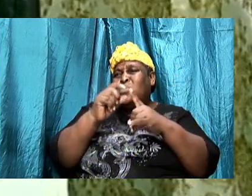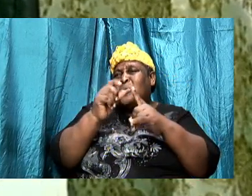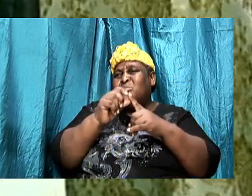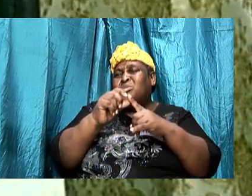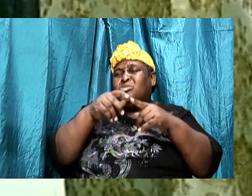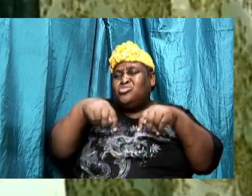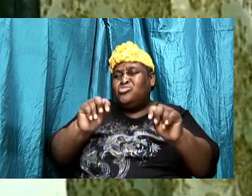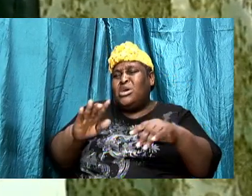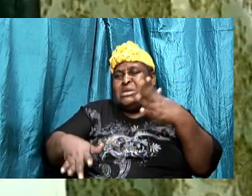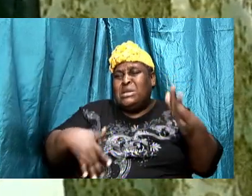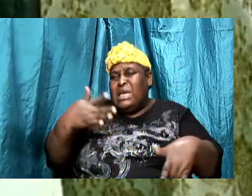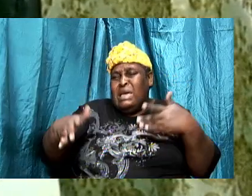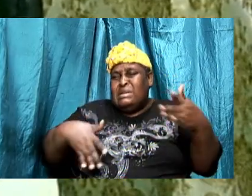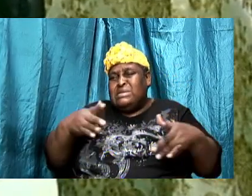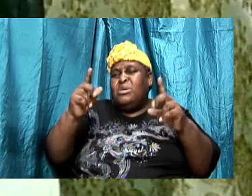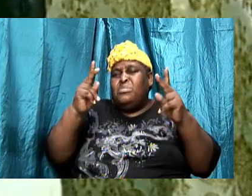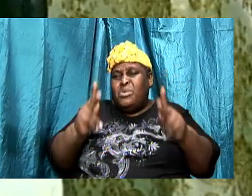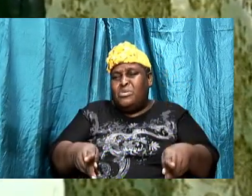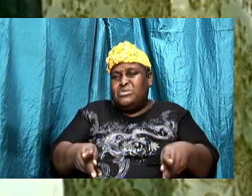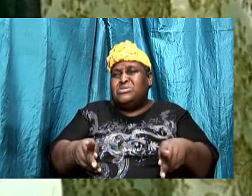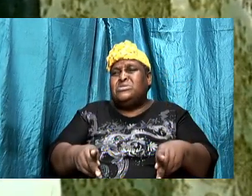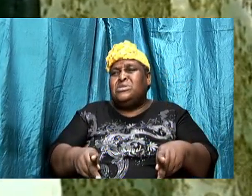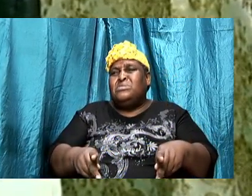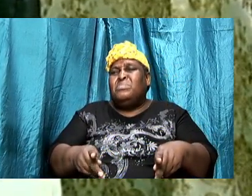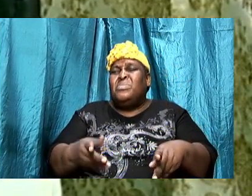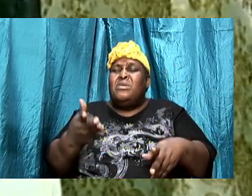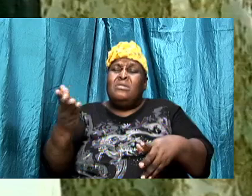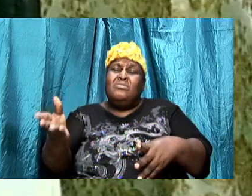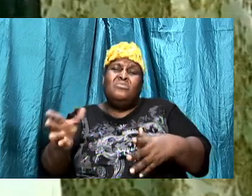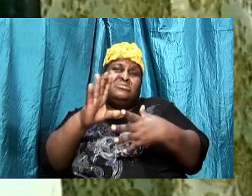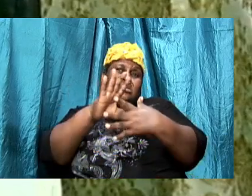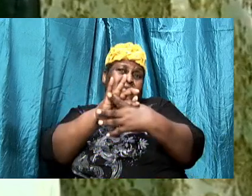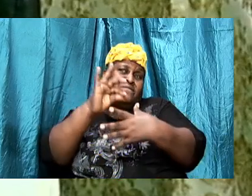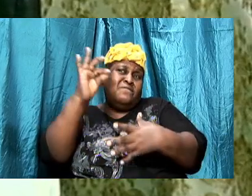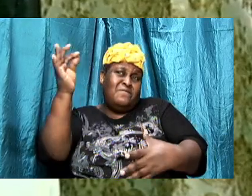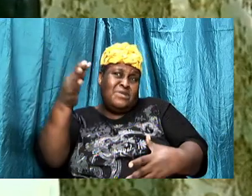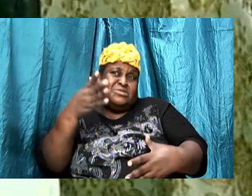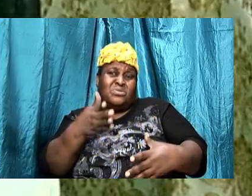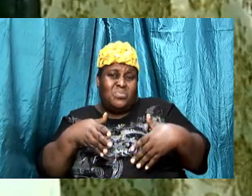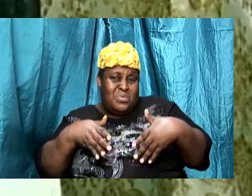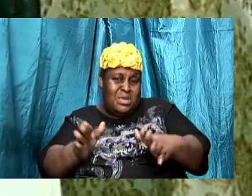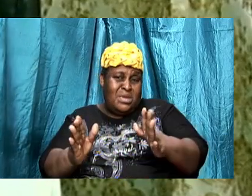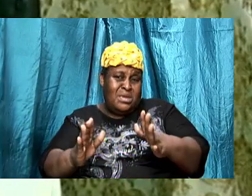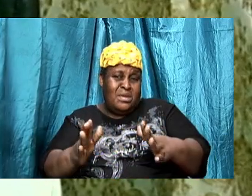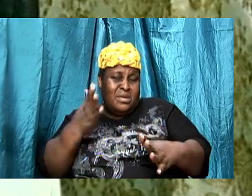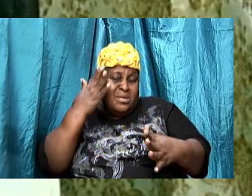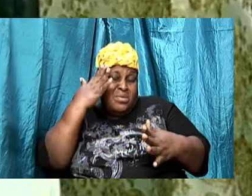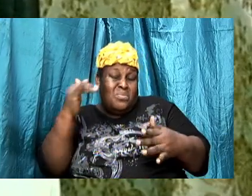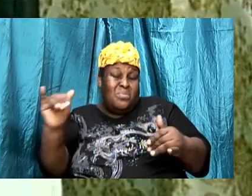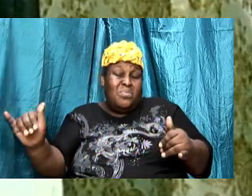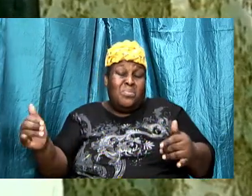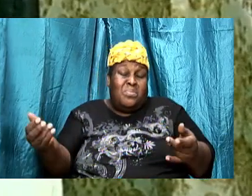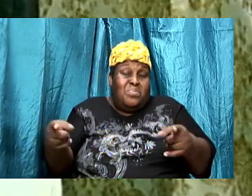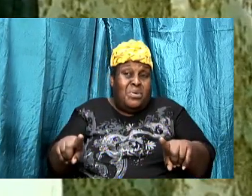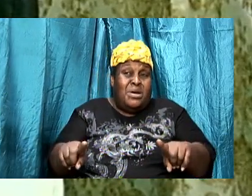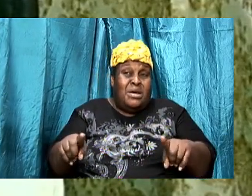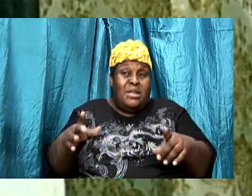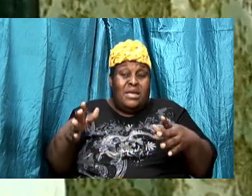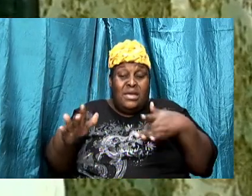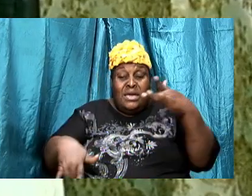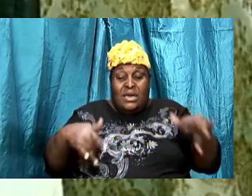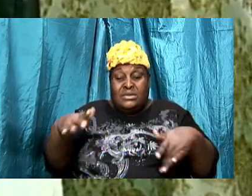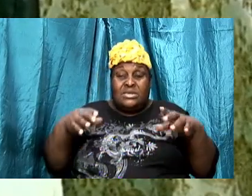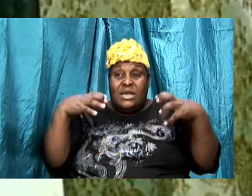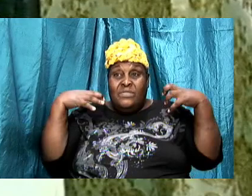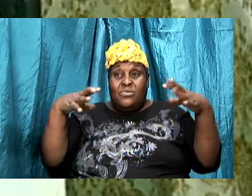Those are fleshly. And they will not, and while they will excite the crowd and they will invite you to come back,